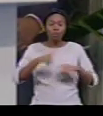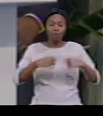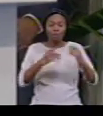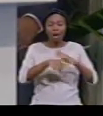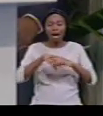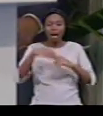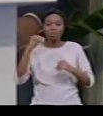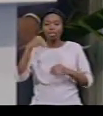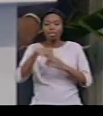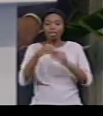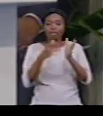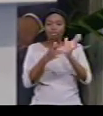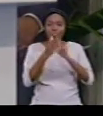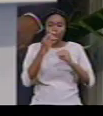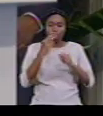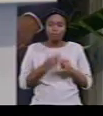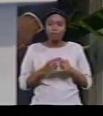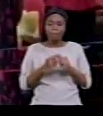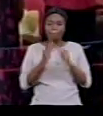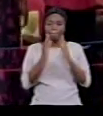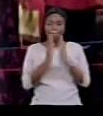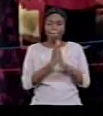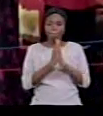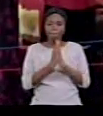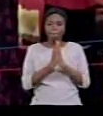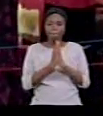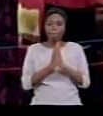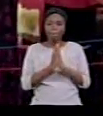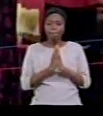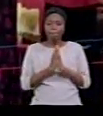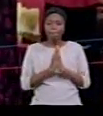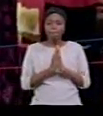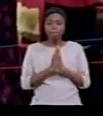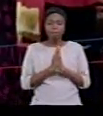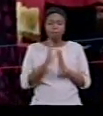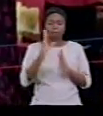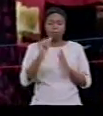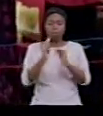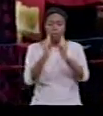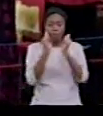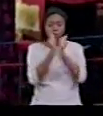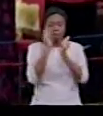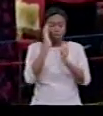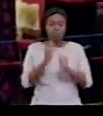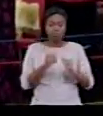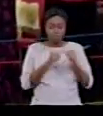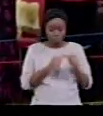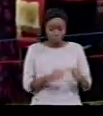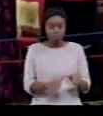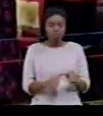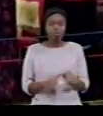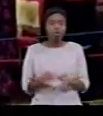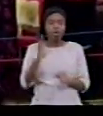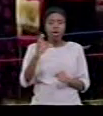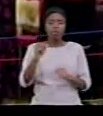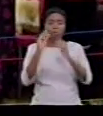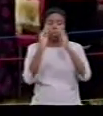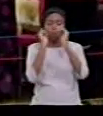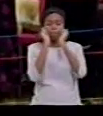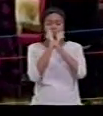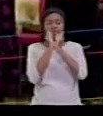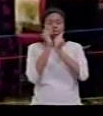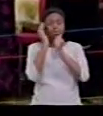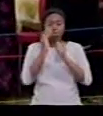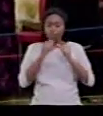your mouth and call upon the name of the Lord. No bondage will remain. No bondage will remain.